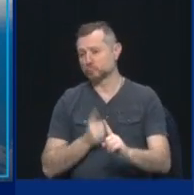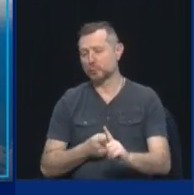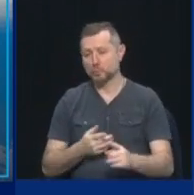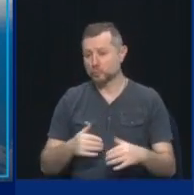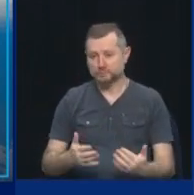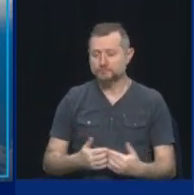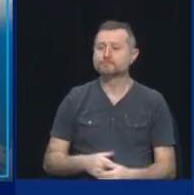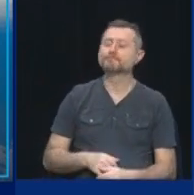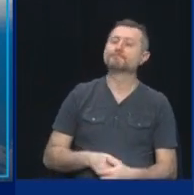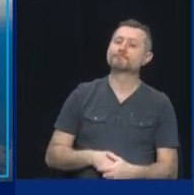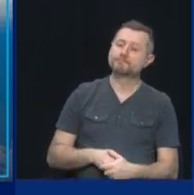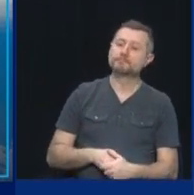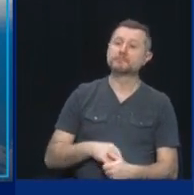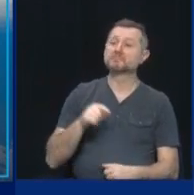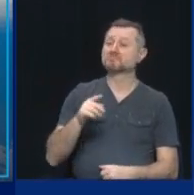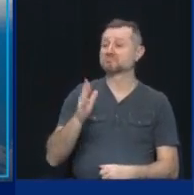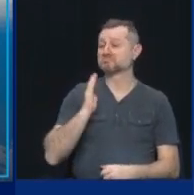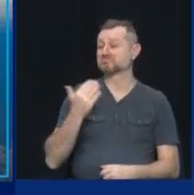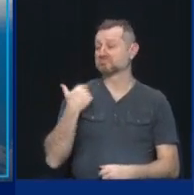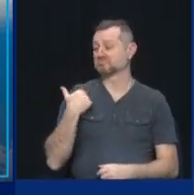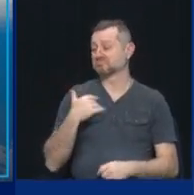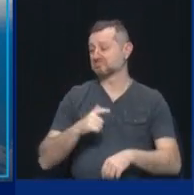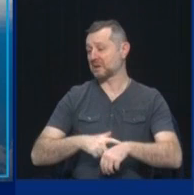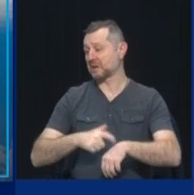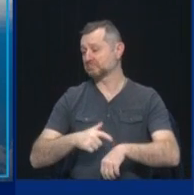last time I did this